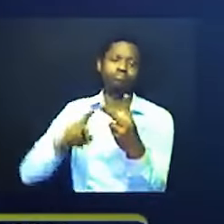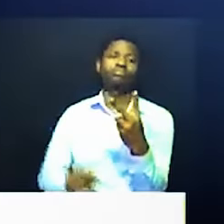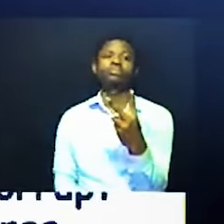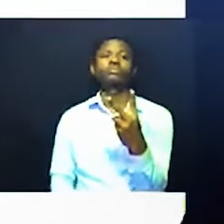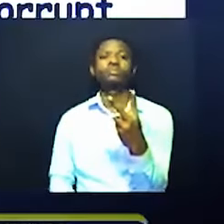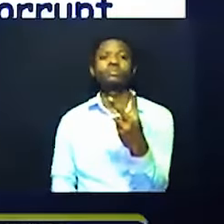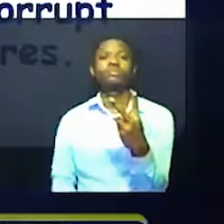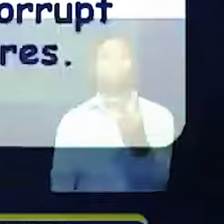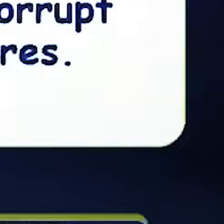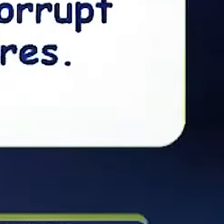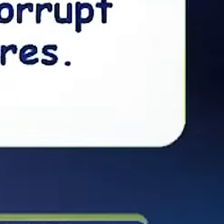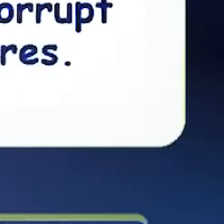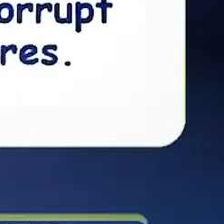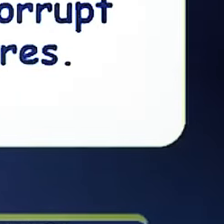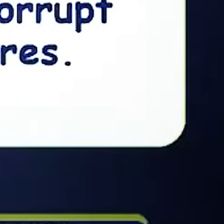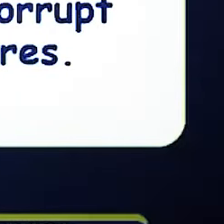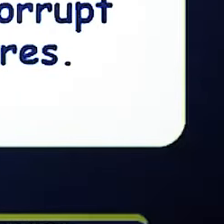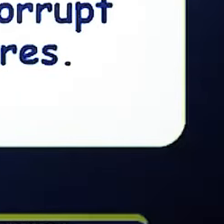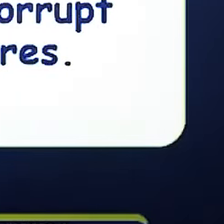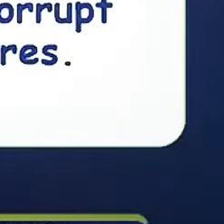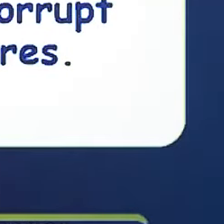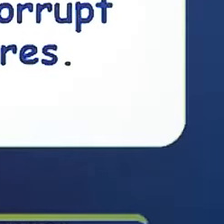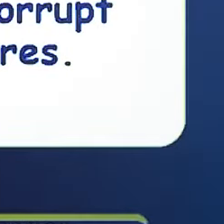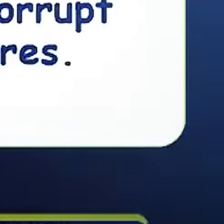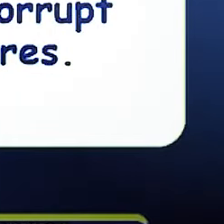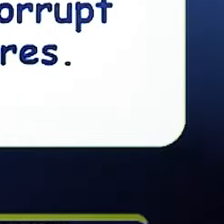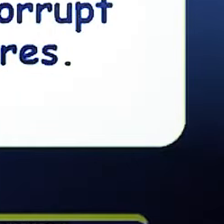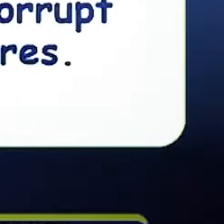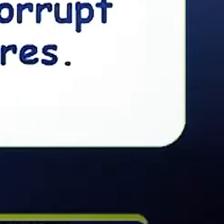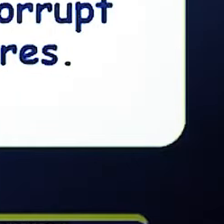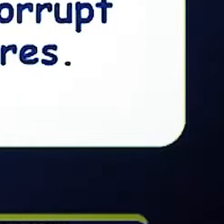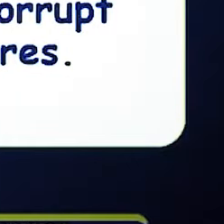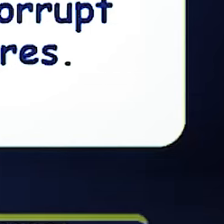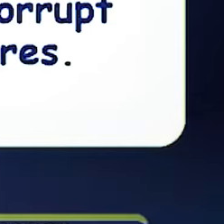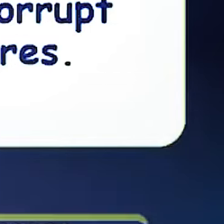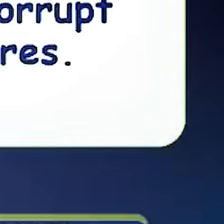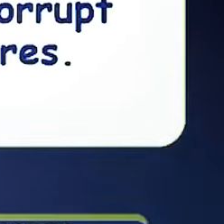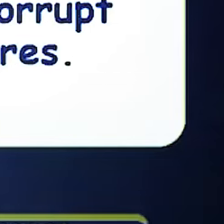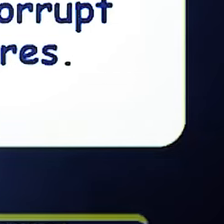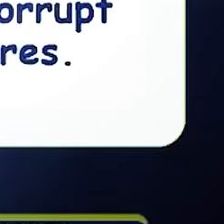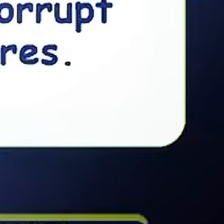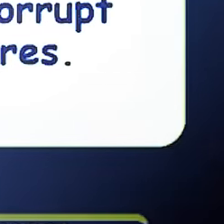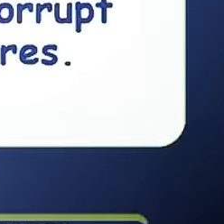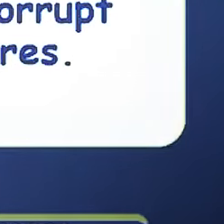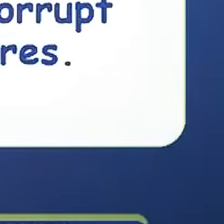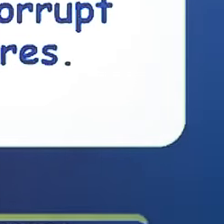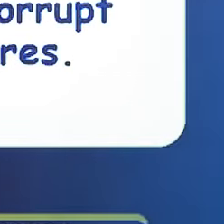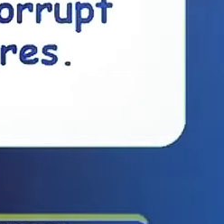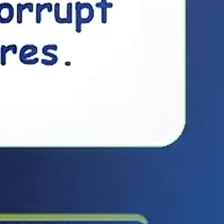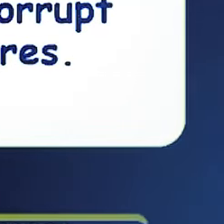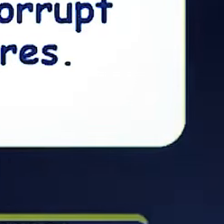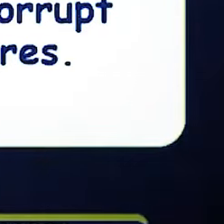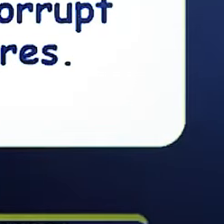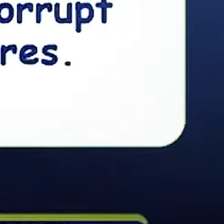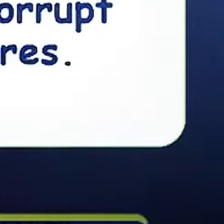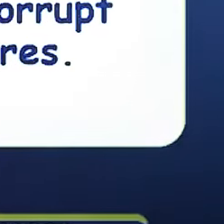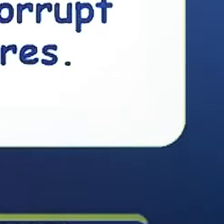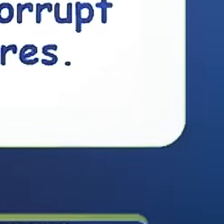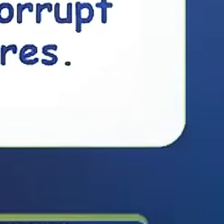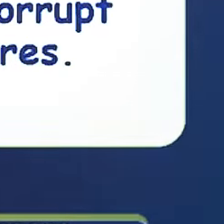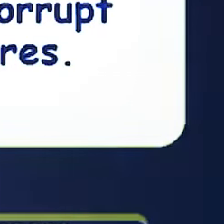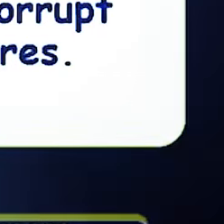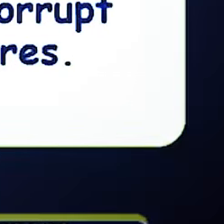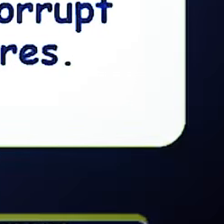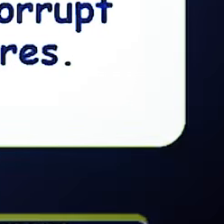this because of the Fallen World and it's corrupt stretches which breathe evil and